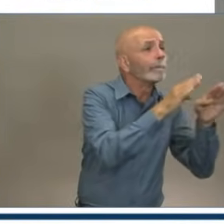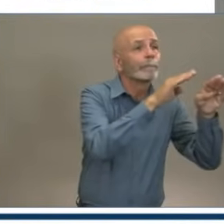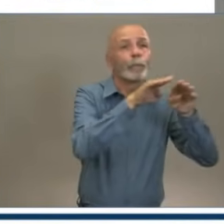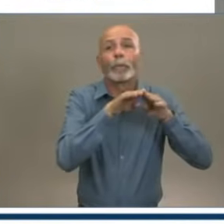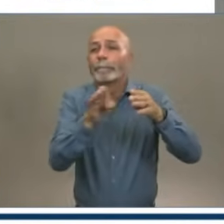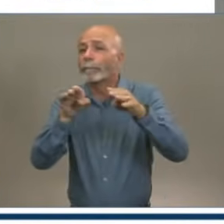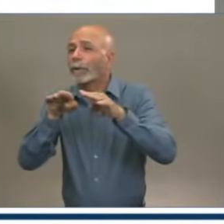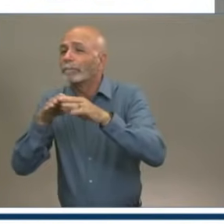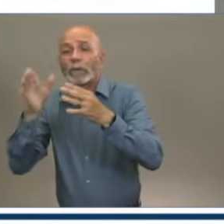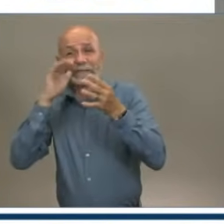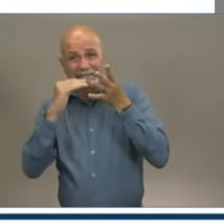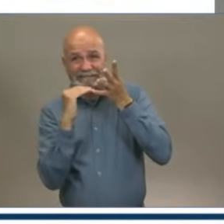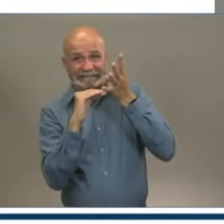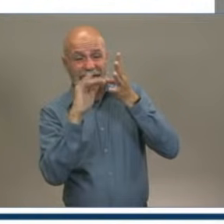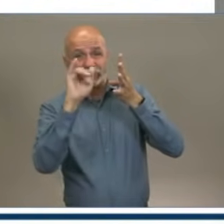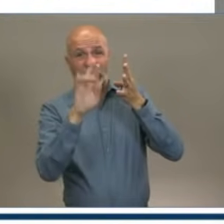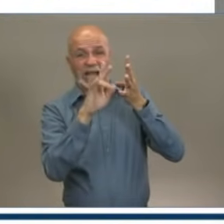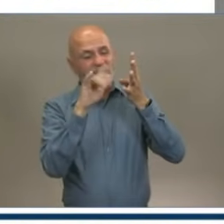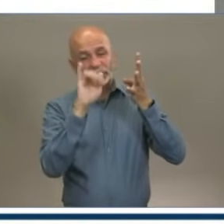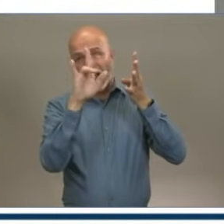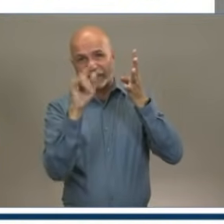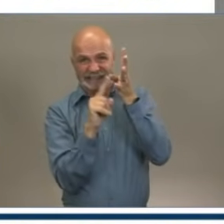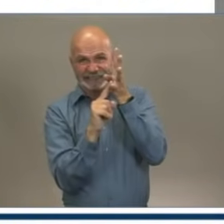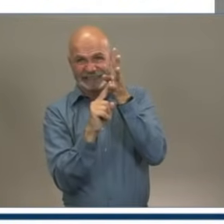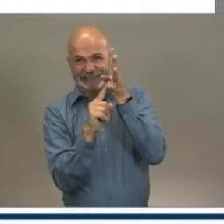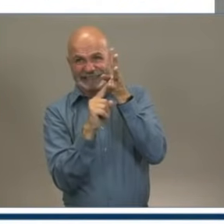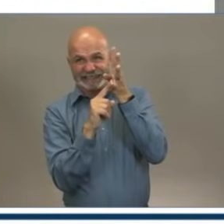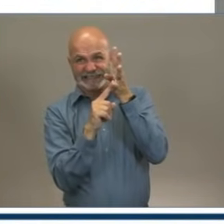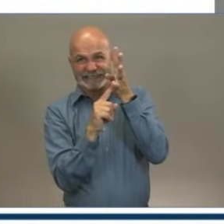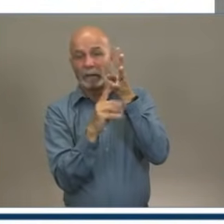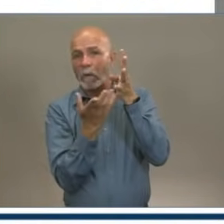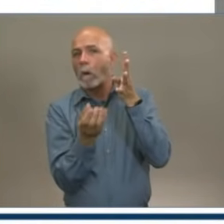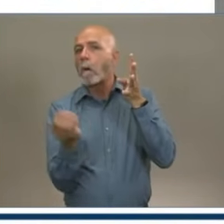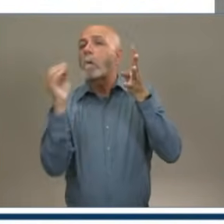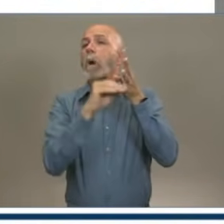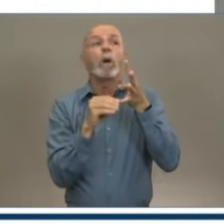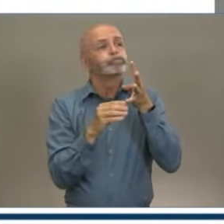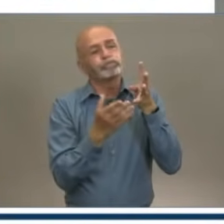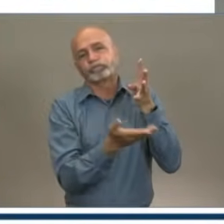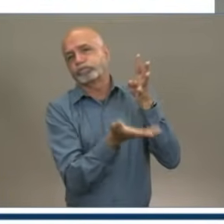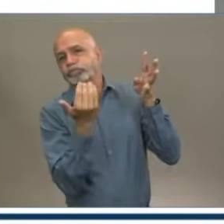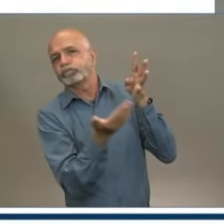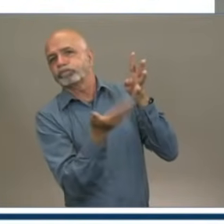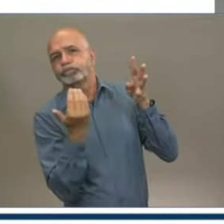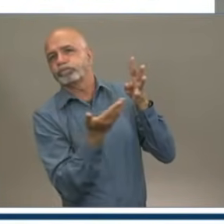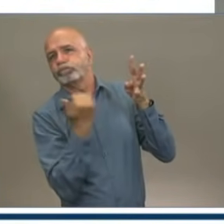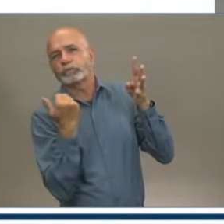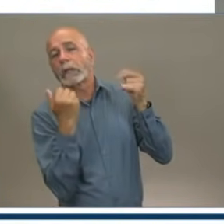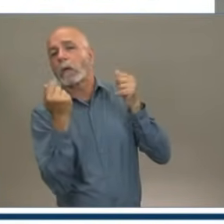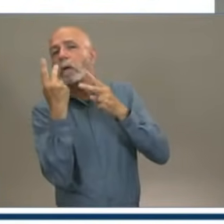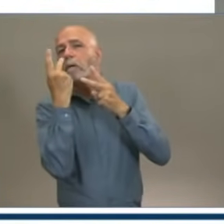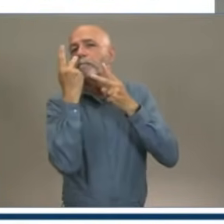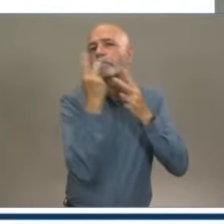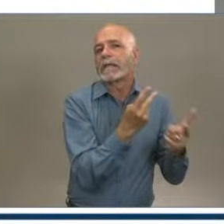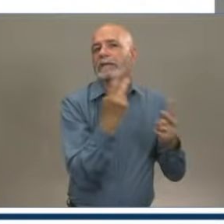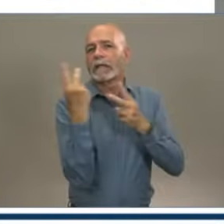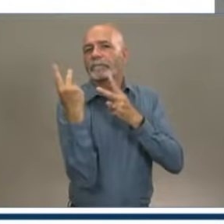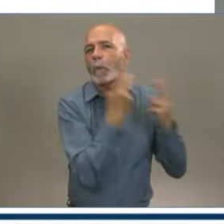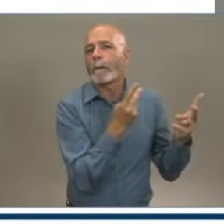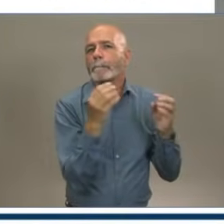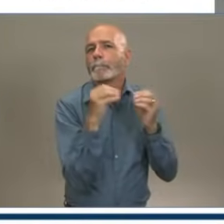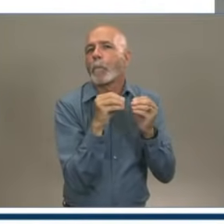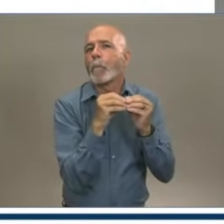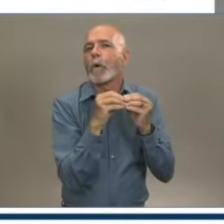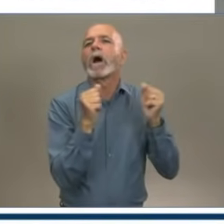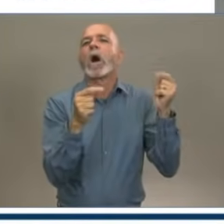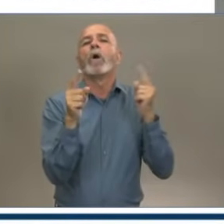reopening will be further relaxation of and increase in ability for visitation and movement of residents.